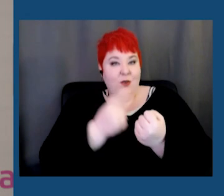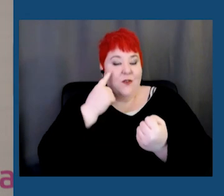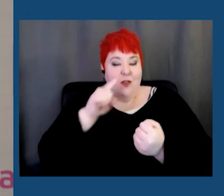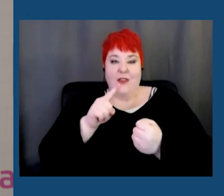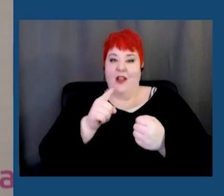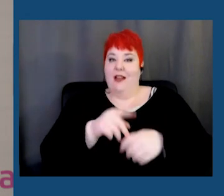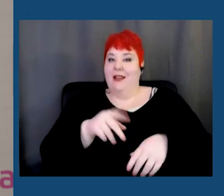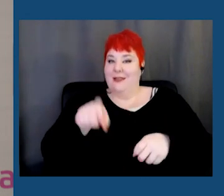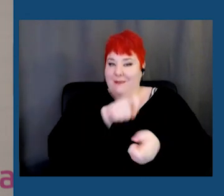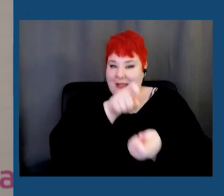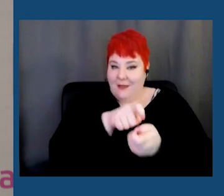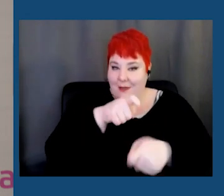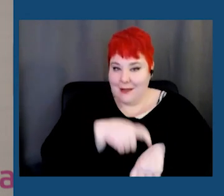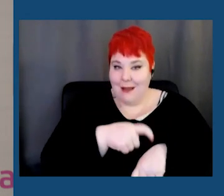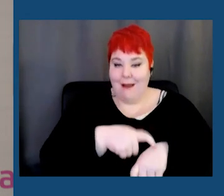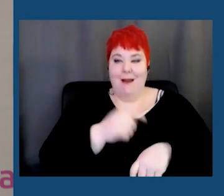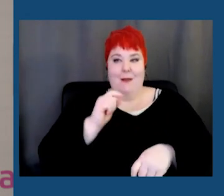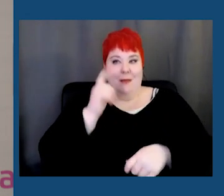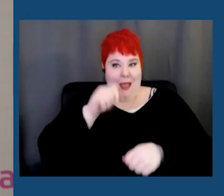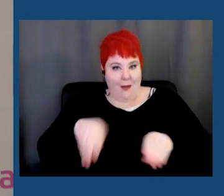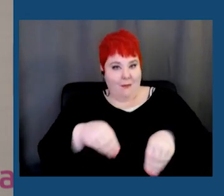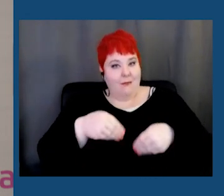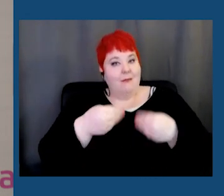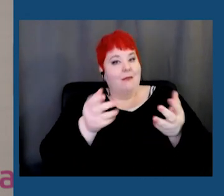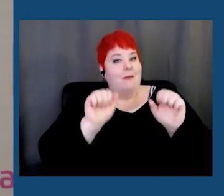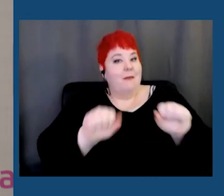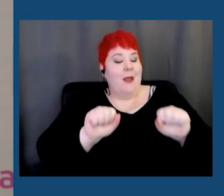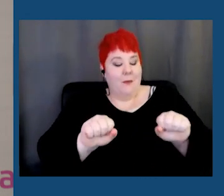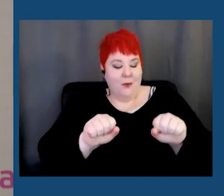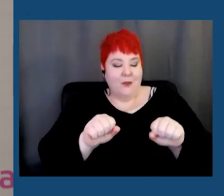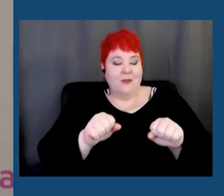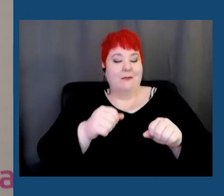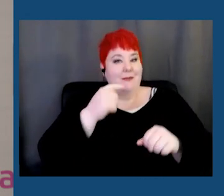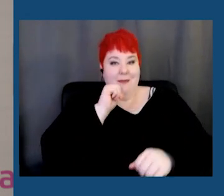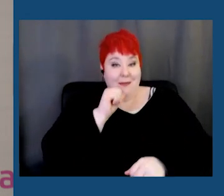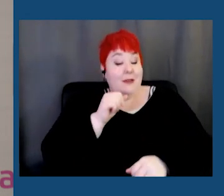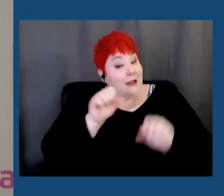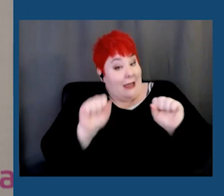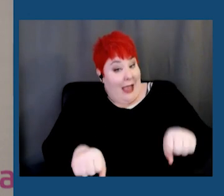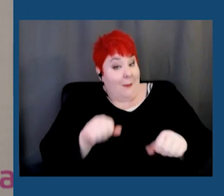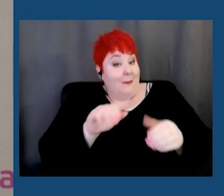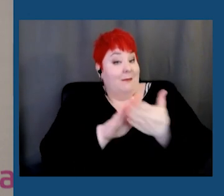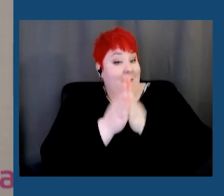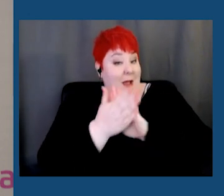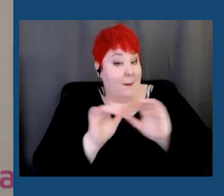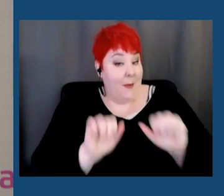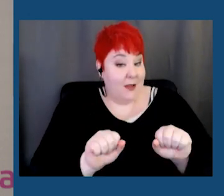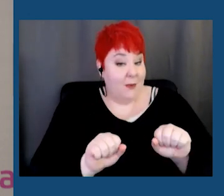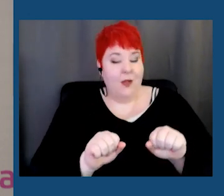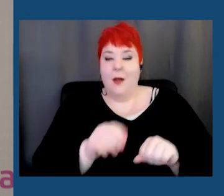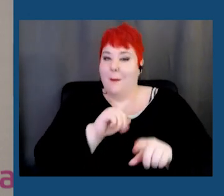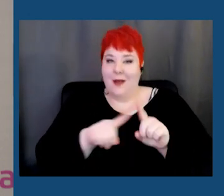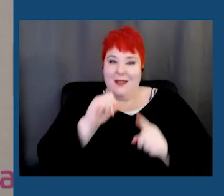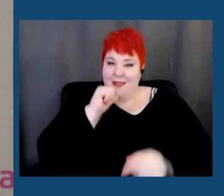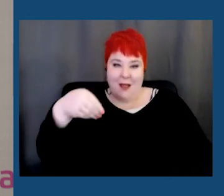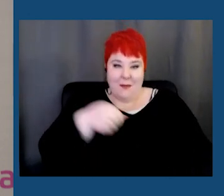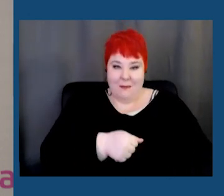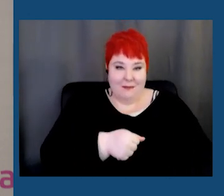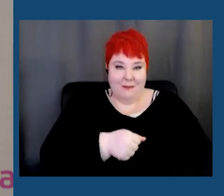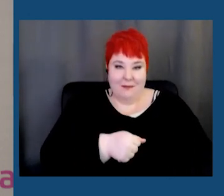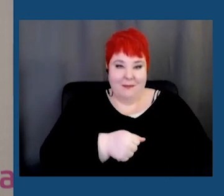possible. However, all their care is unreimbursed. New York State has an opportunity to